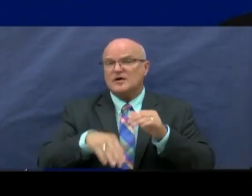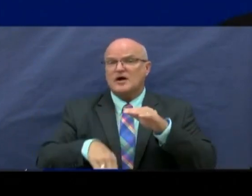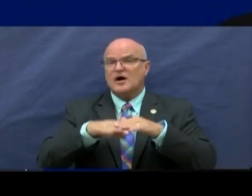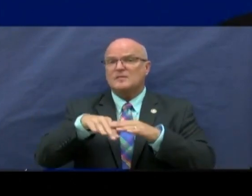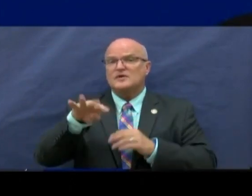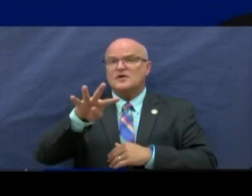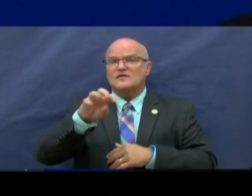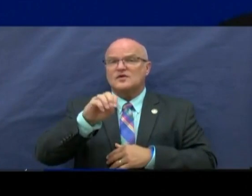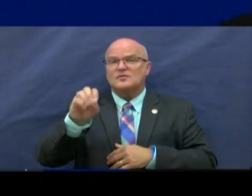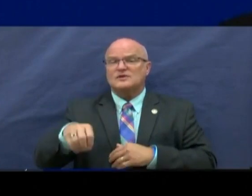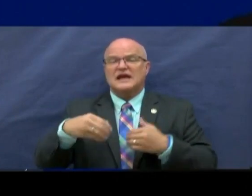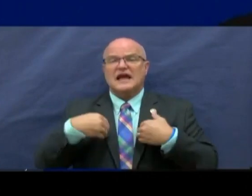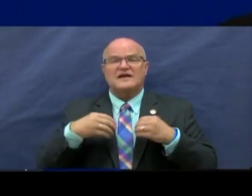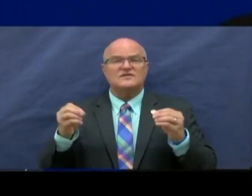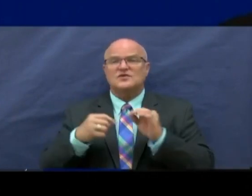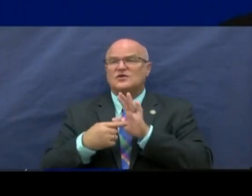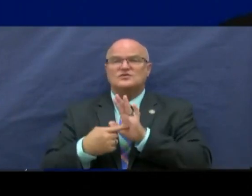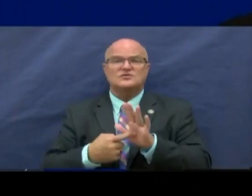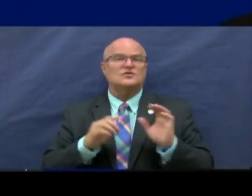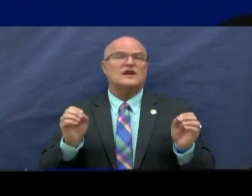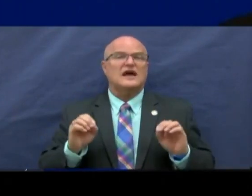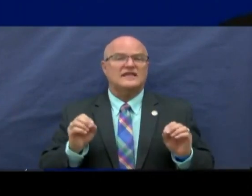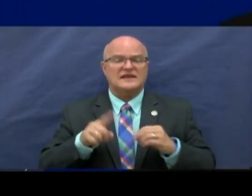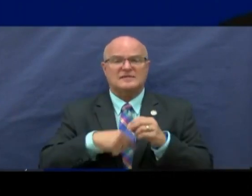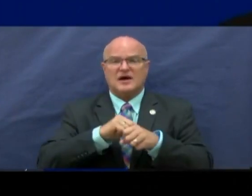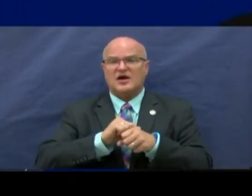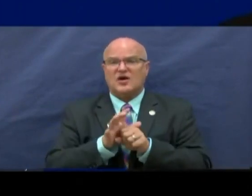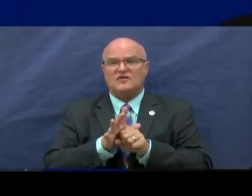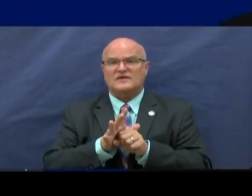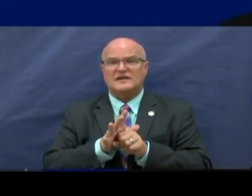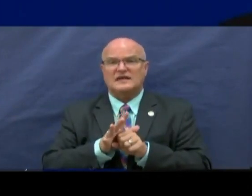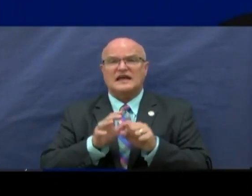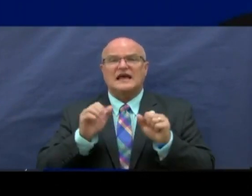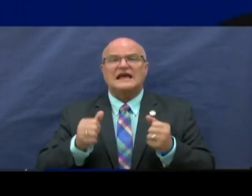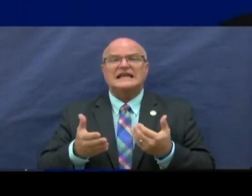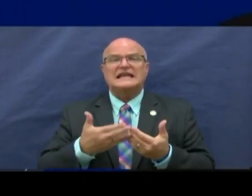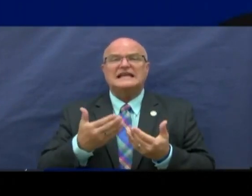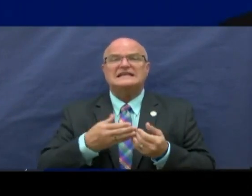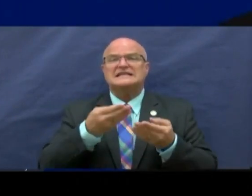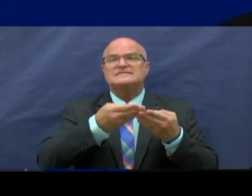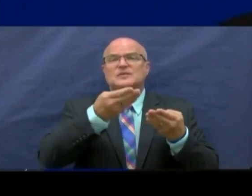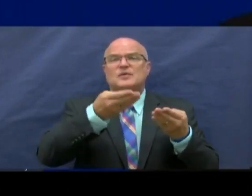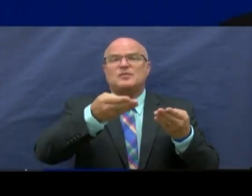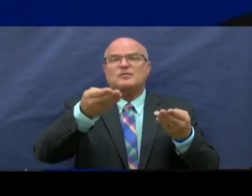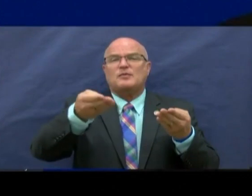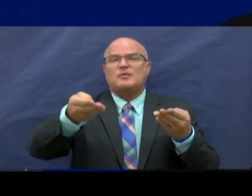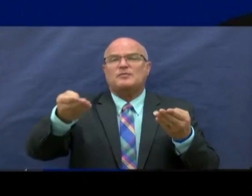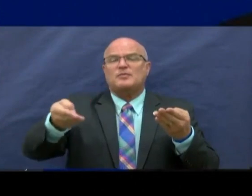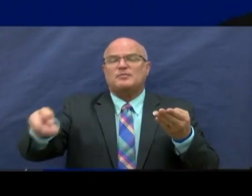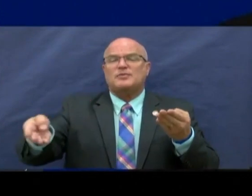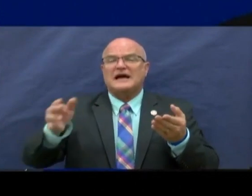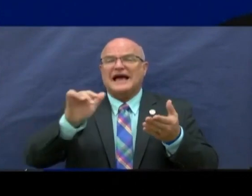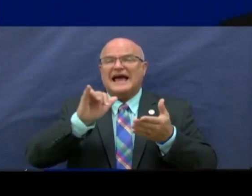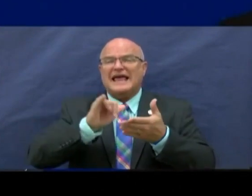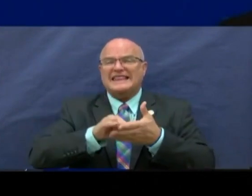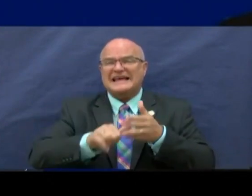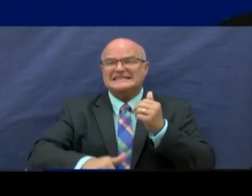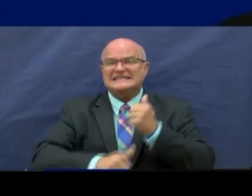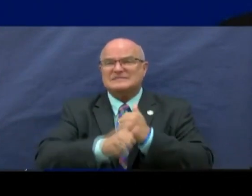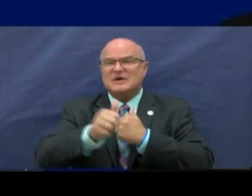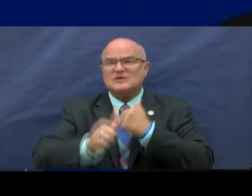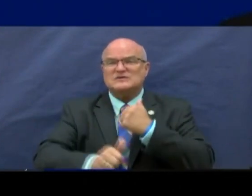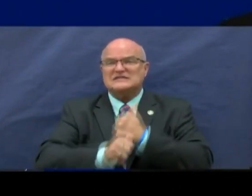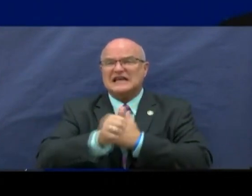all individuals can have no symptoms whatsoever of COVID, and they can easily spread it. And those are the ones that are the most, if you will, dangerous